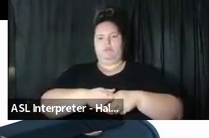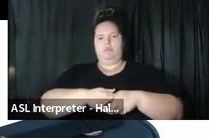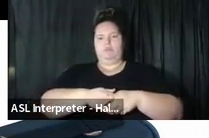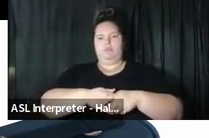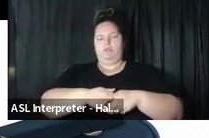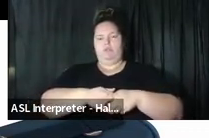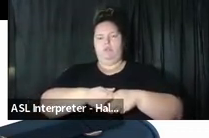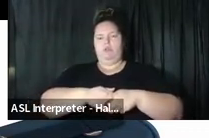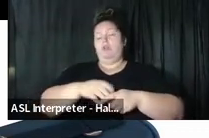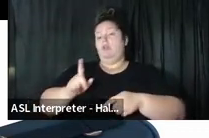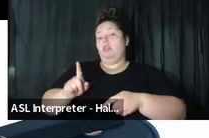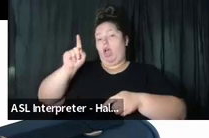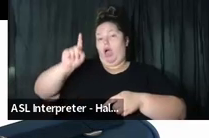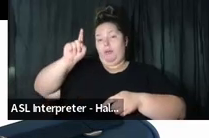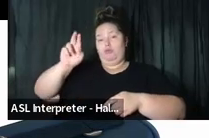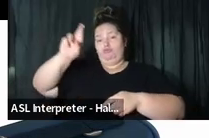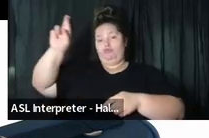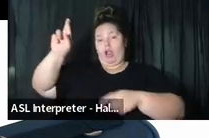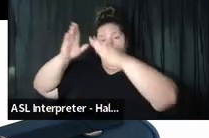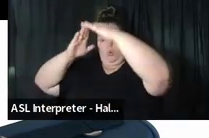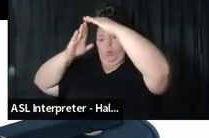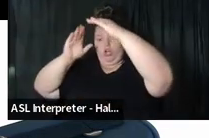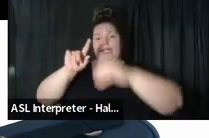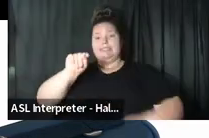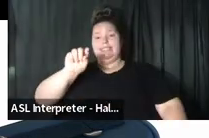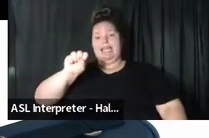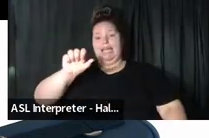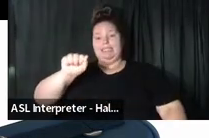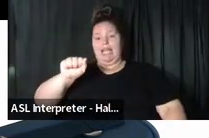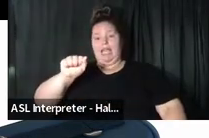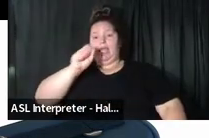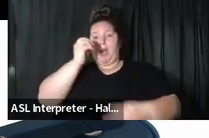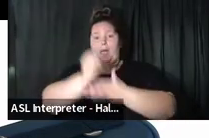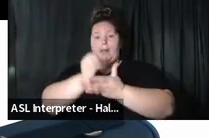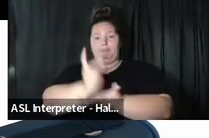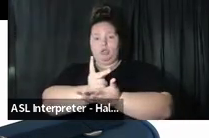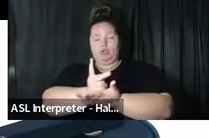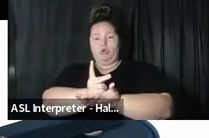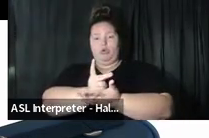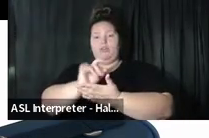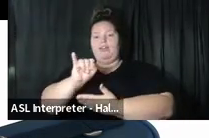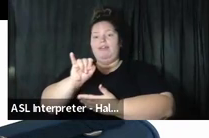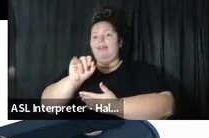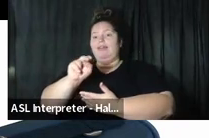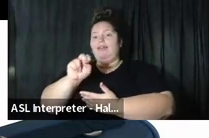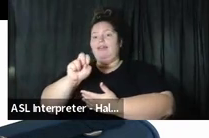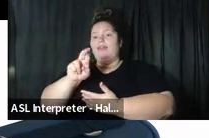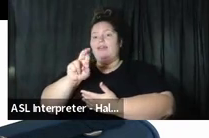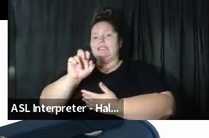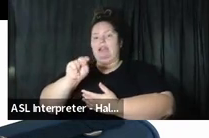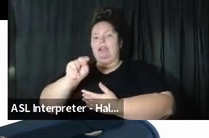upper right-hand corner is a TSA-approved insulin refrigerator cool, how do I want to say